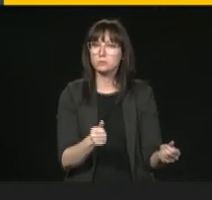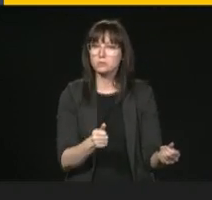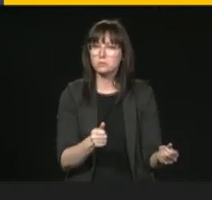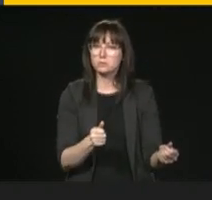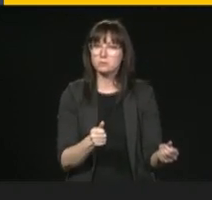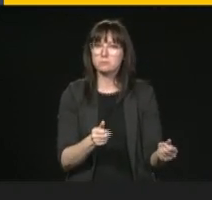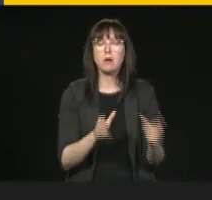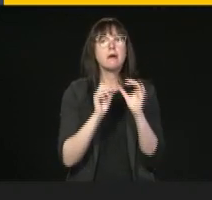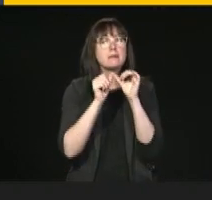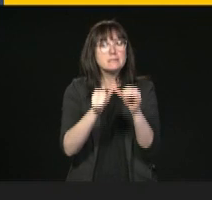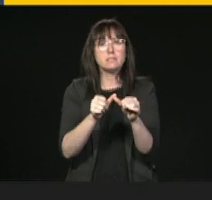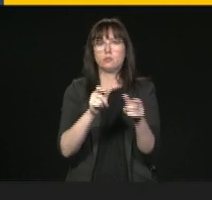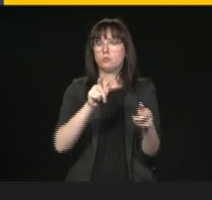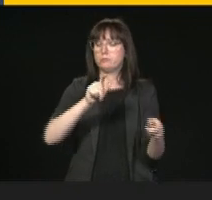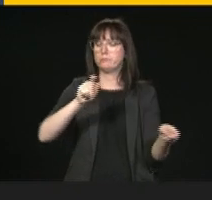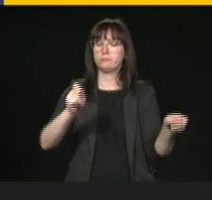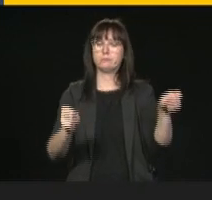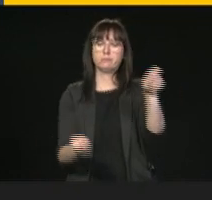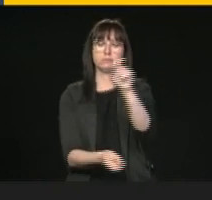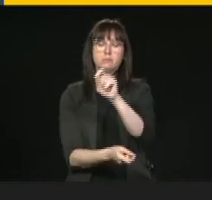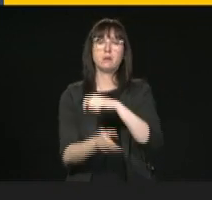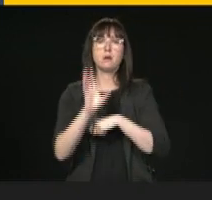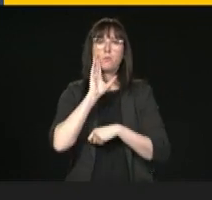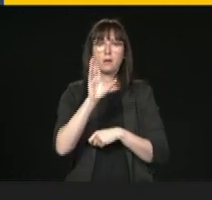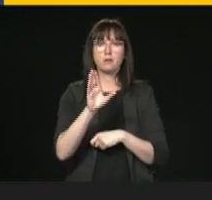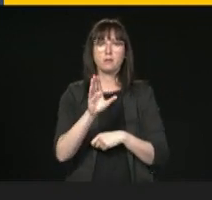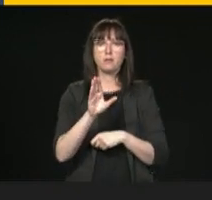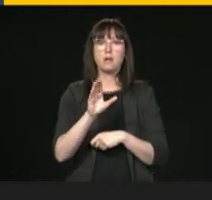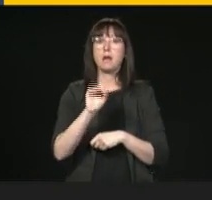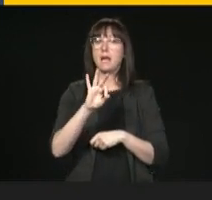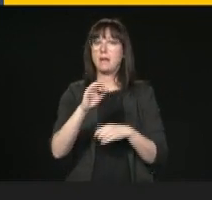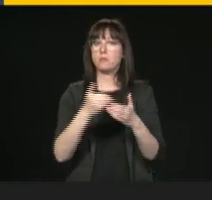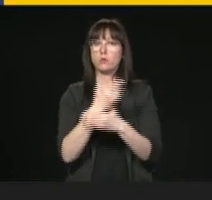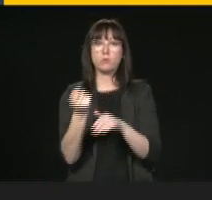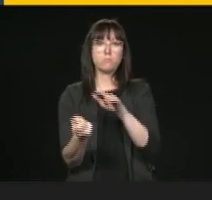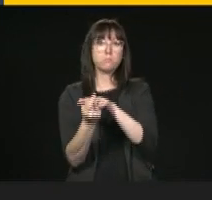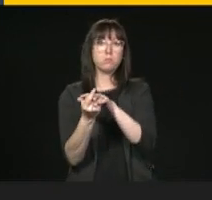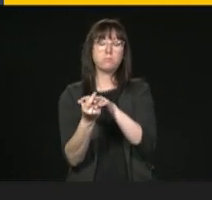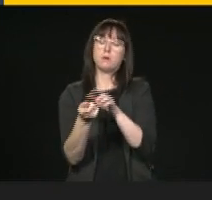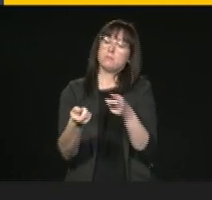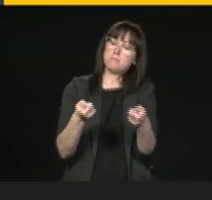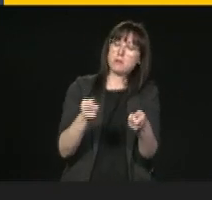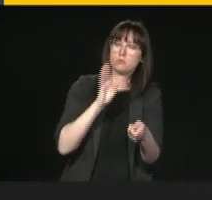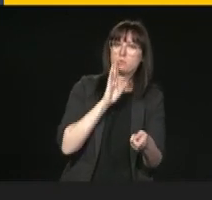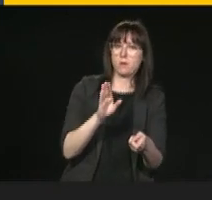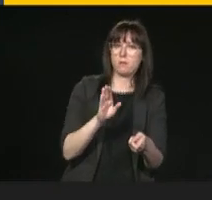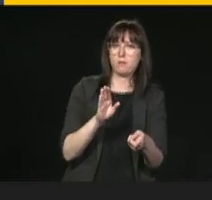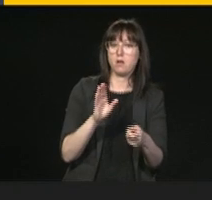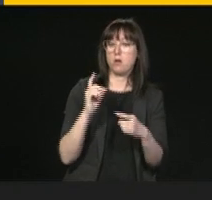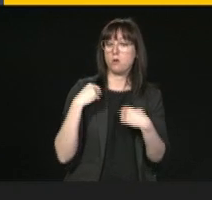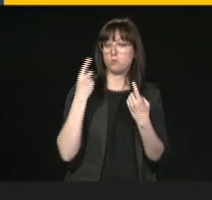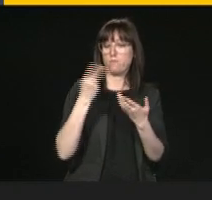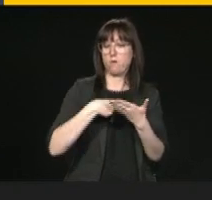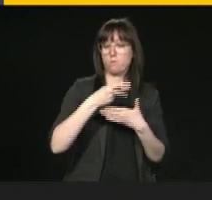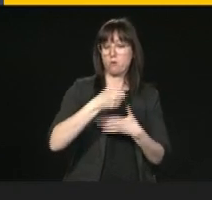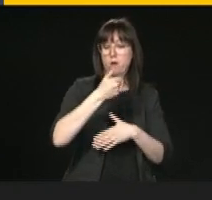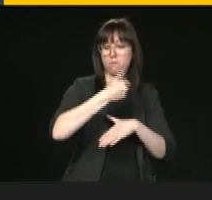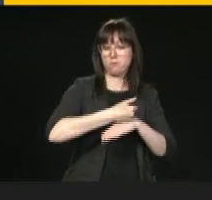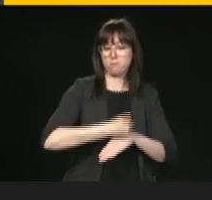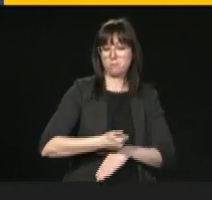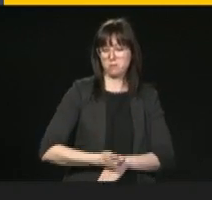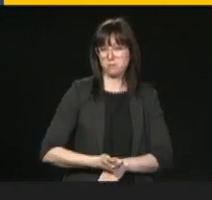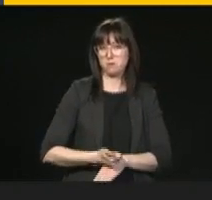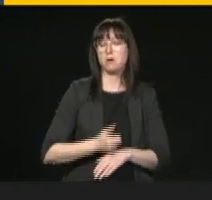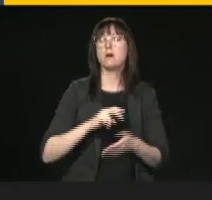respond appropriately. The measures that we've put out so far mean that we are putting out 5% of our